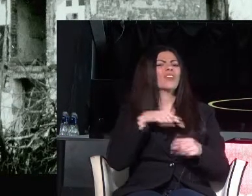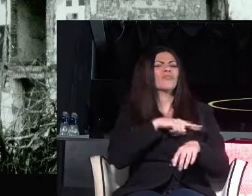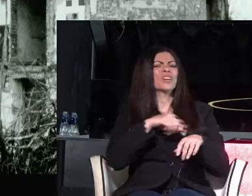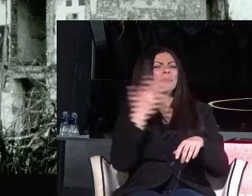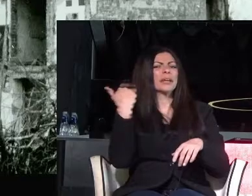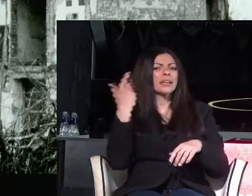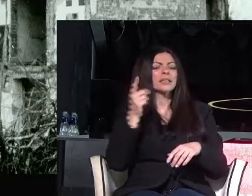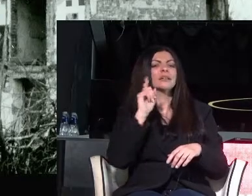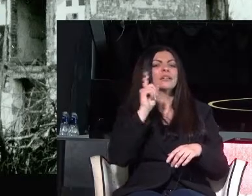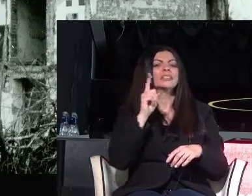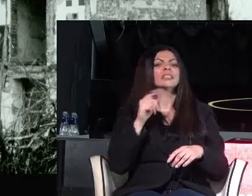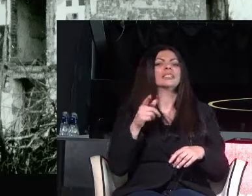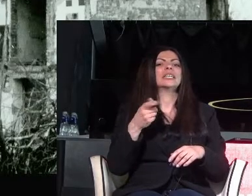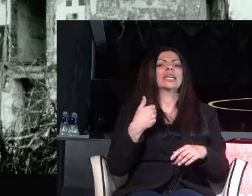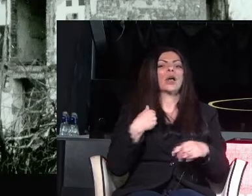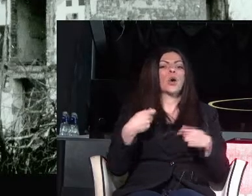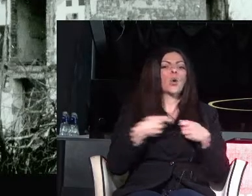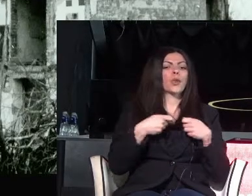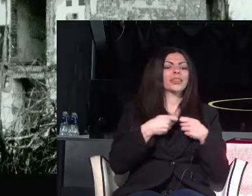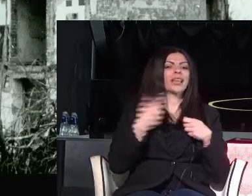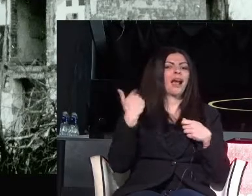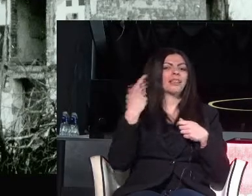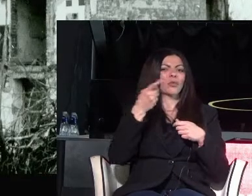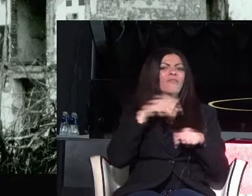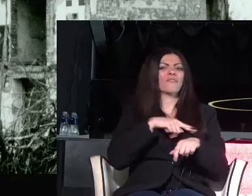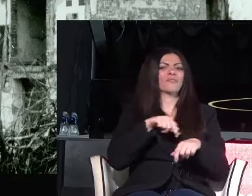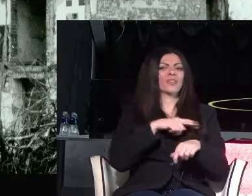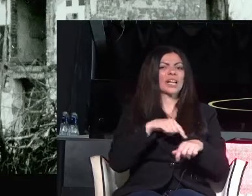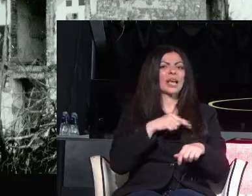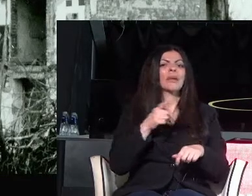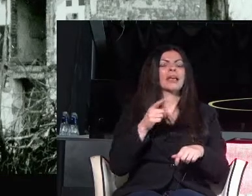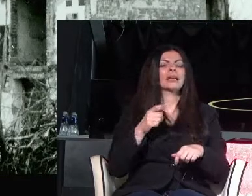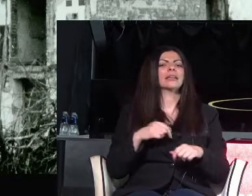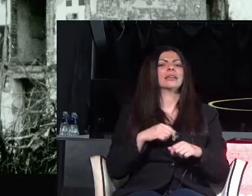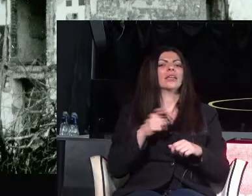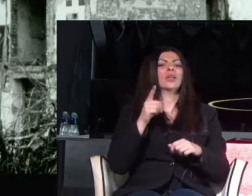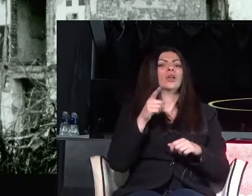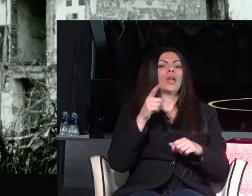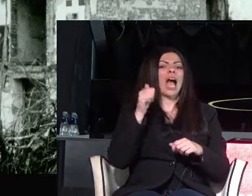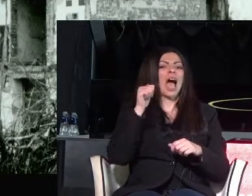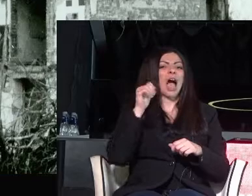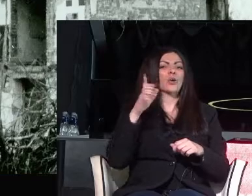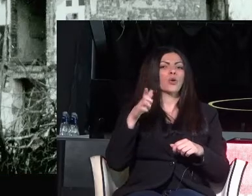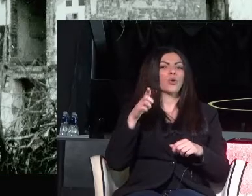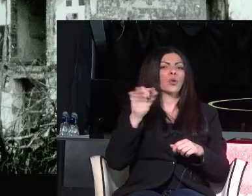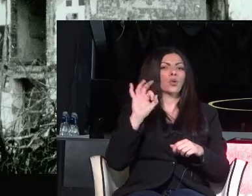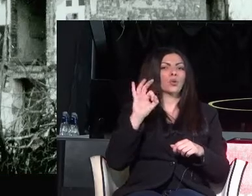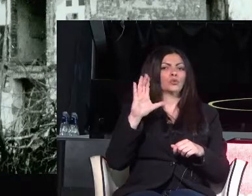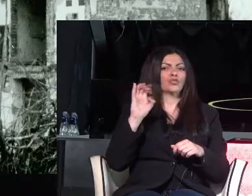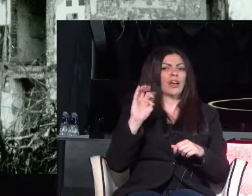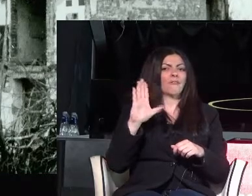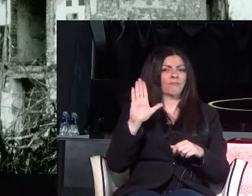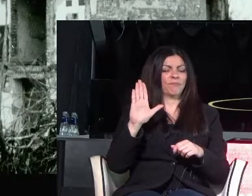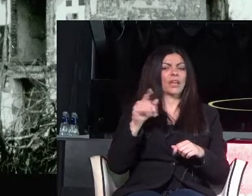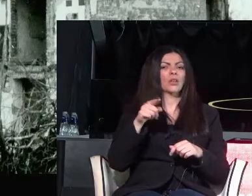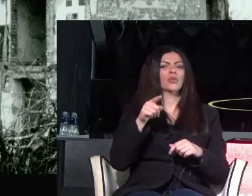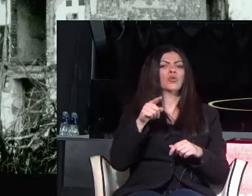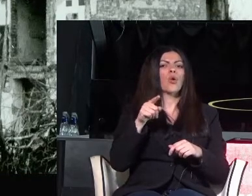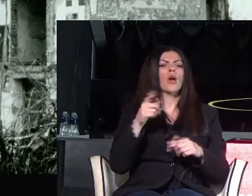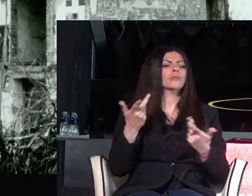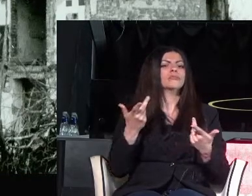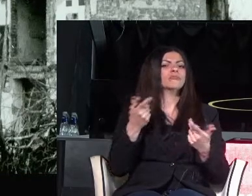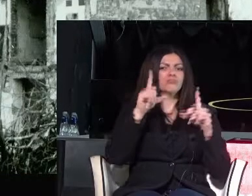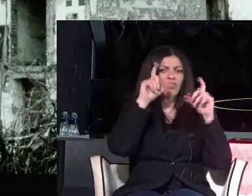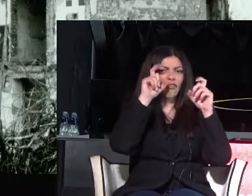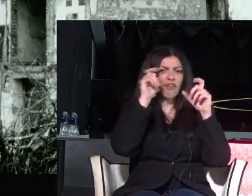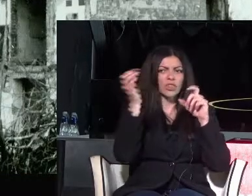amateur archivist who collects images of the Haskovo region at the time. And he gave me a couple of